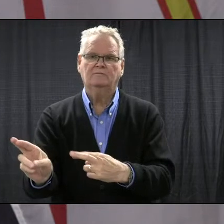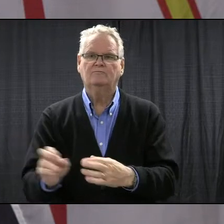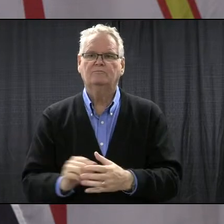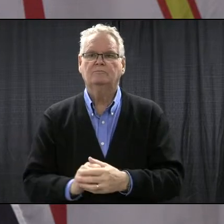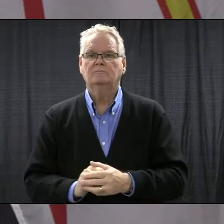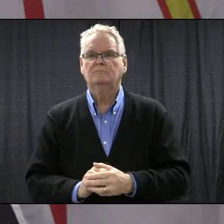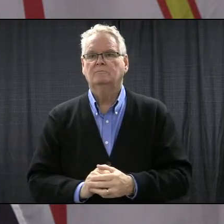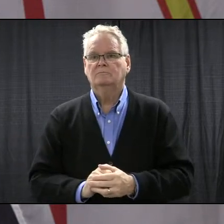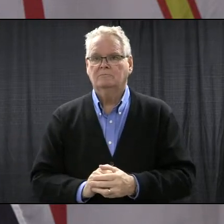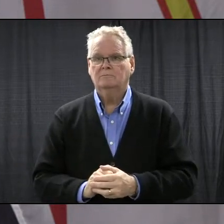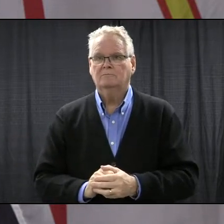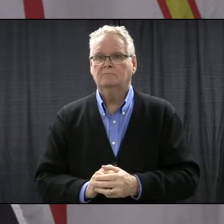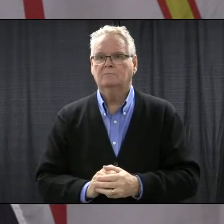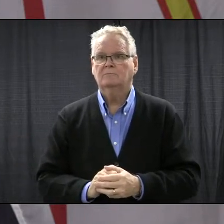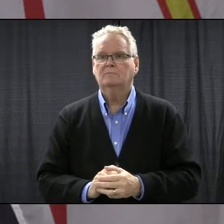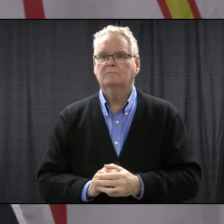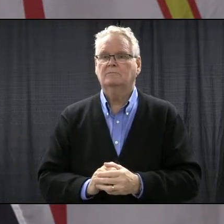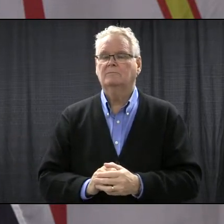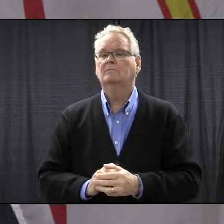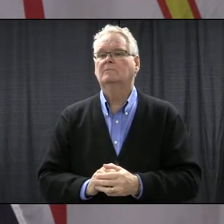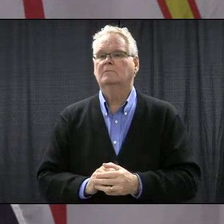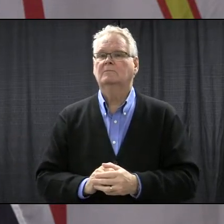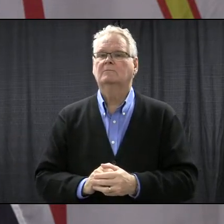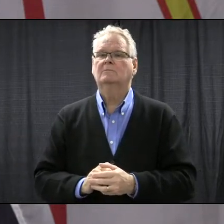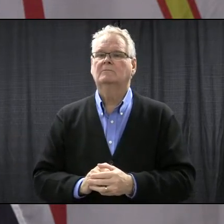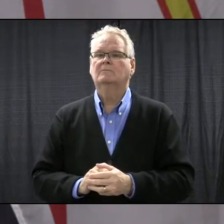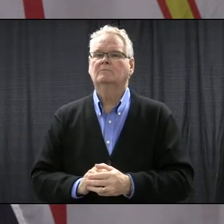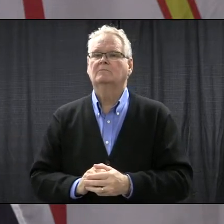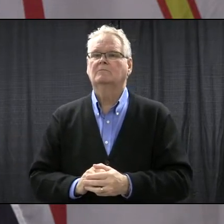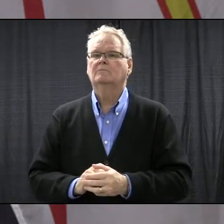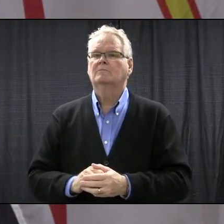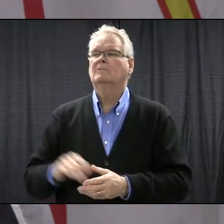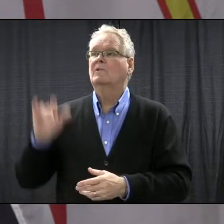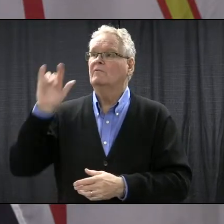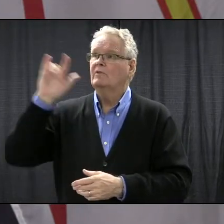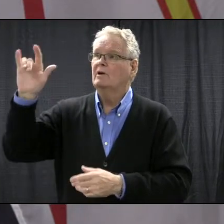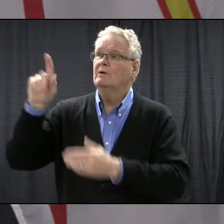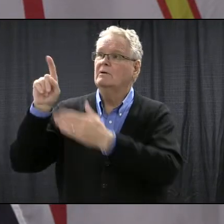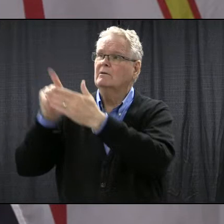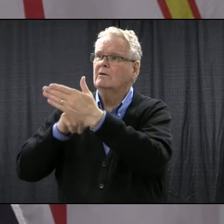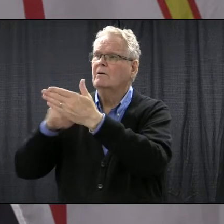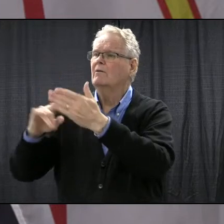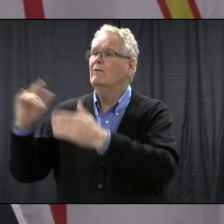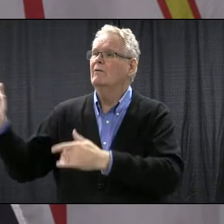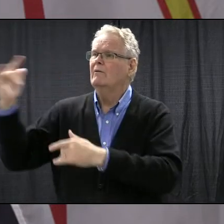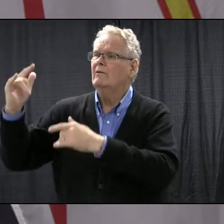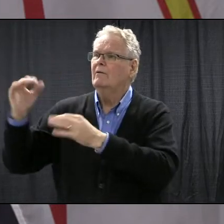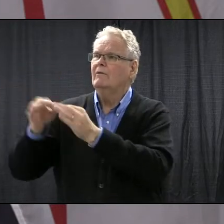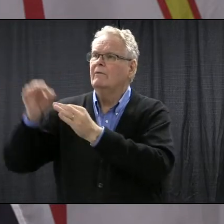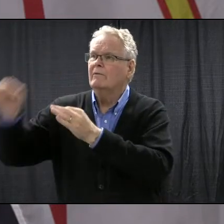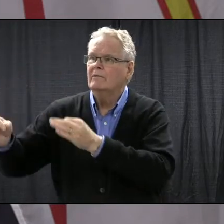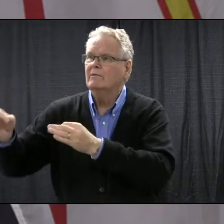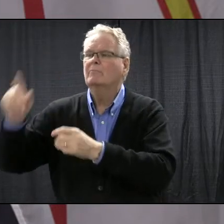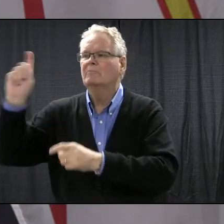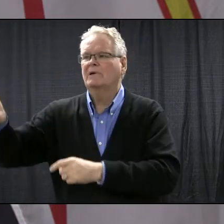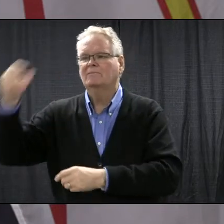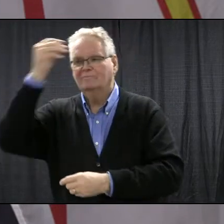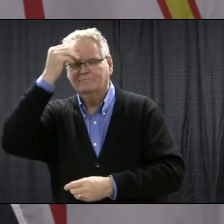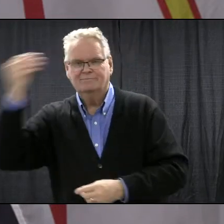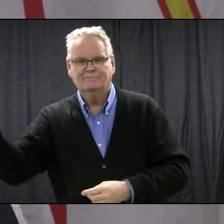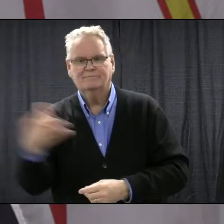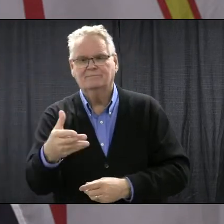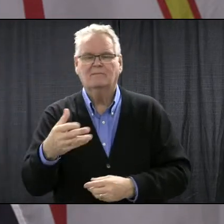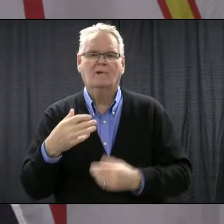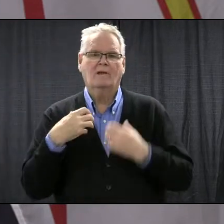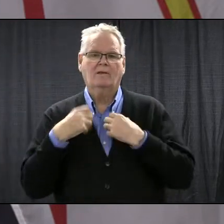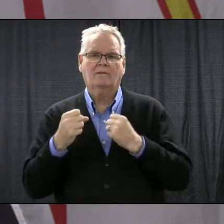and things like that. I can't speak to all of that individually just because it is operational, and I wouldn't know all the details about that. I don't know if, Minister, if